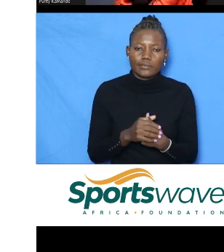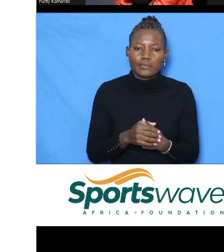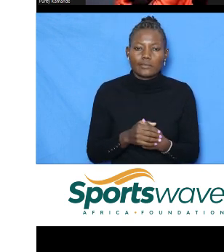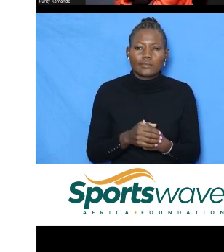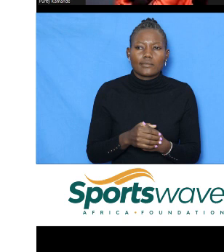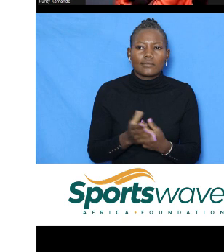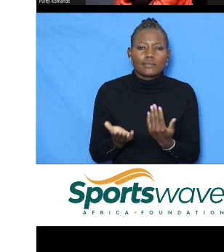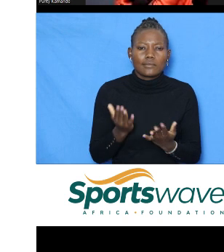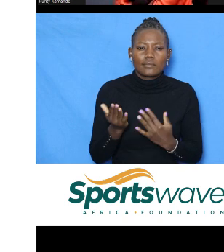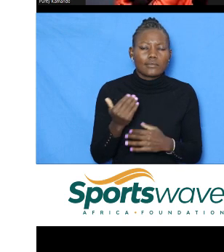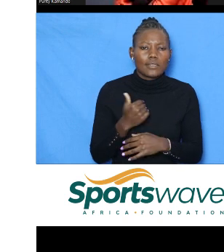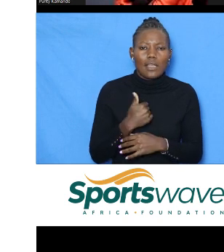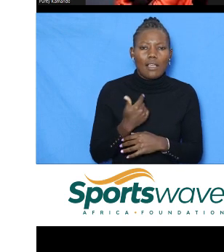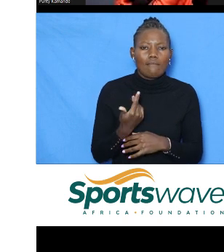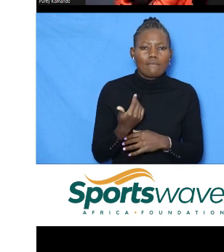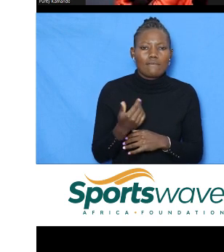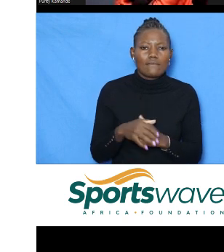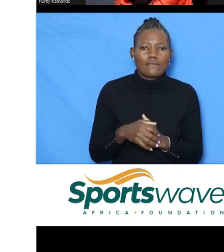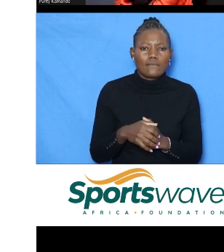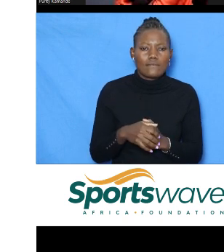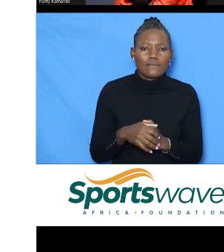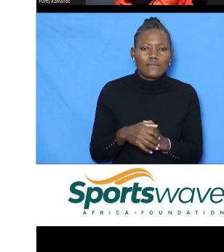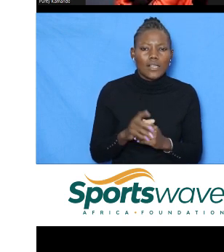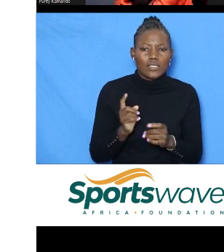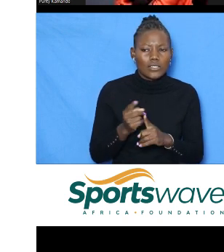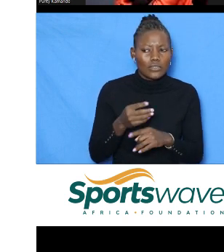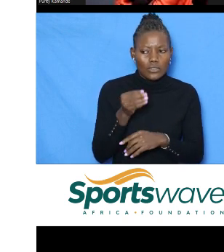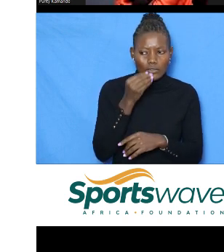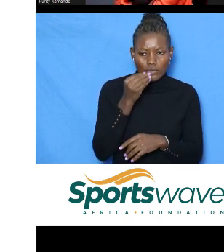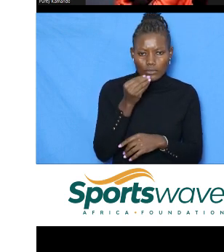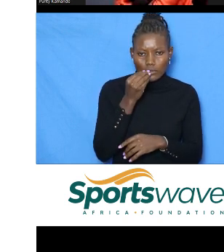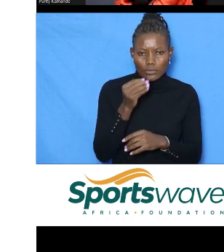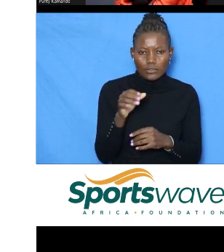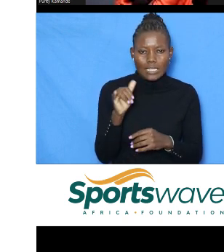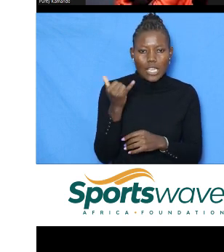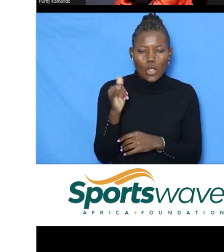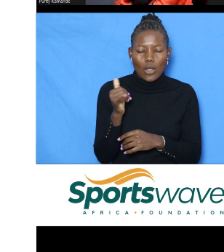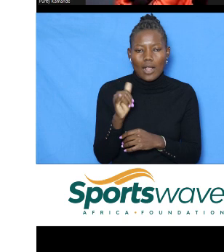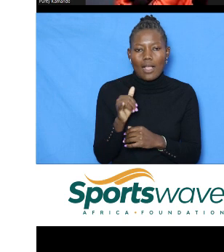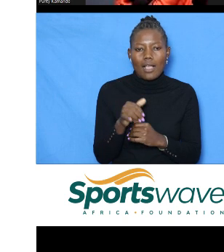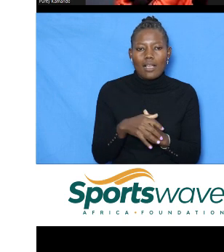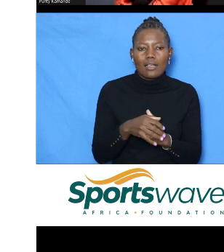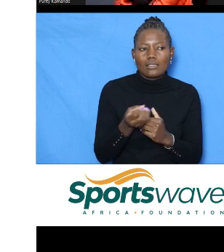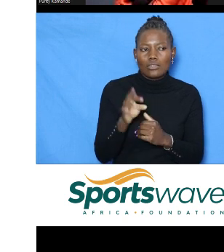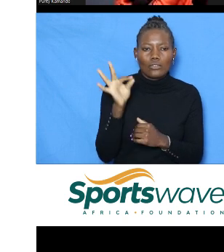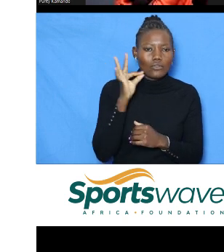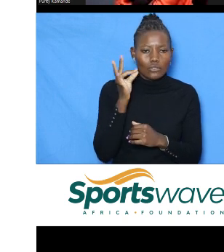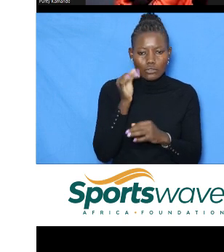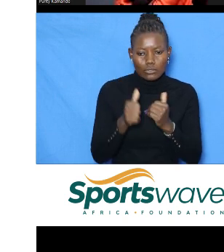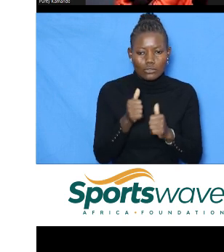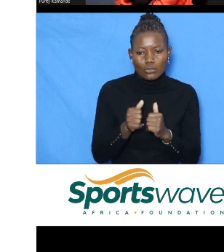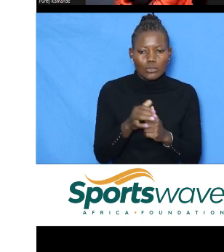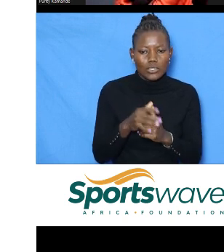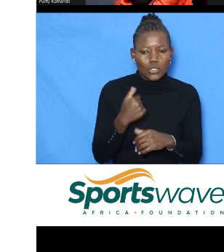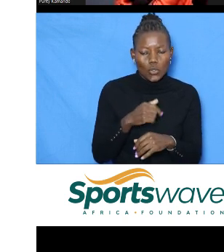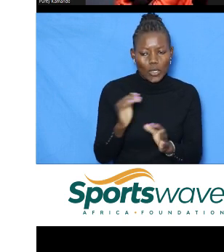You could have oats, you could have various fruits, you could have yogurt. The fruits that we encourage a lot